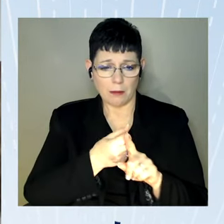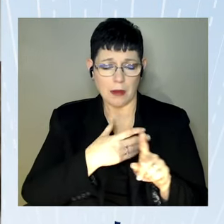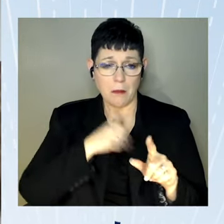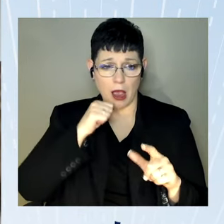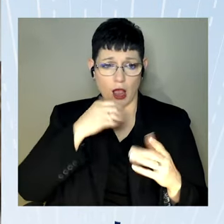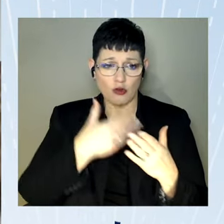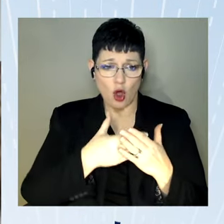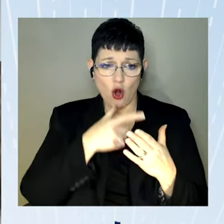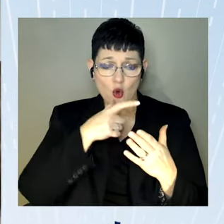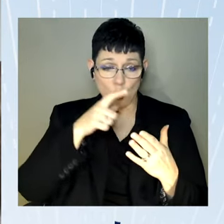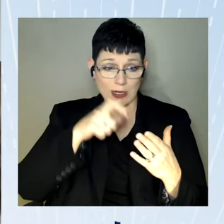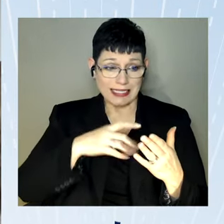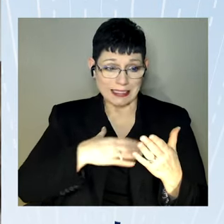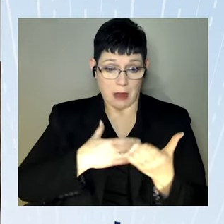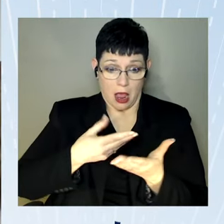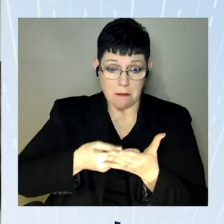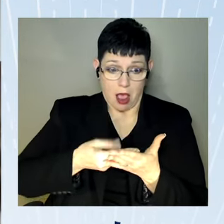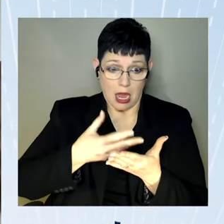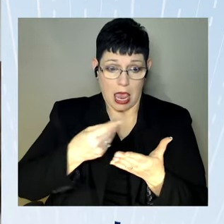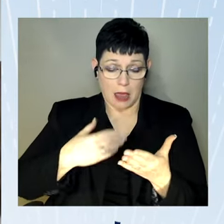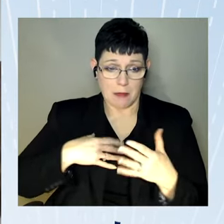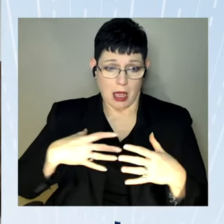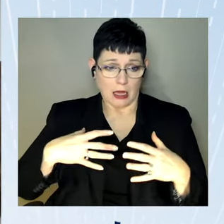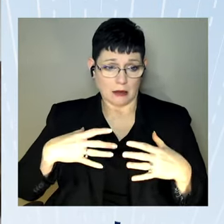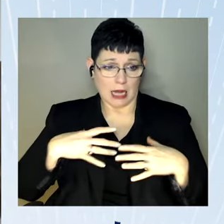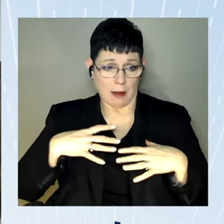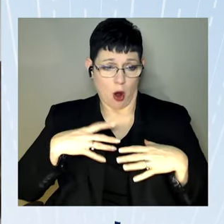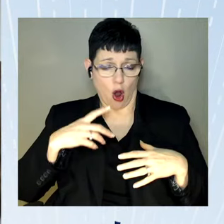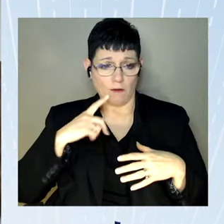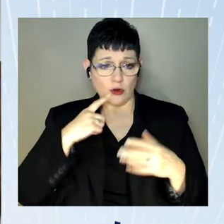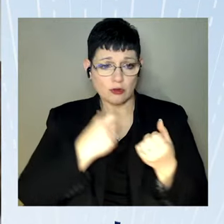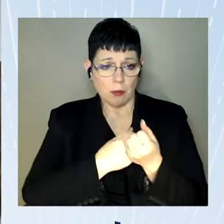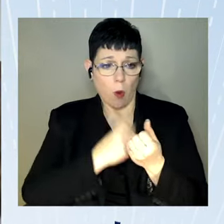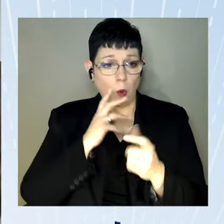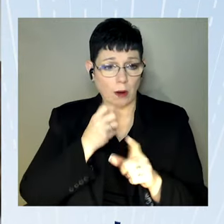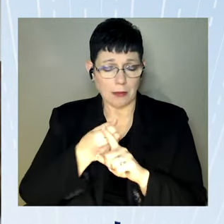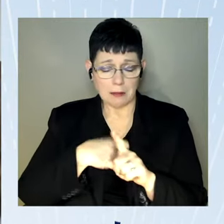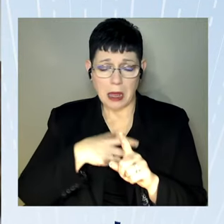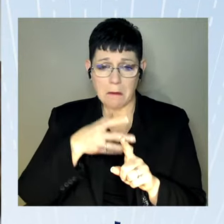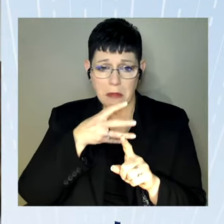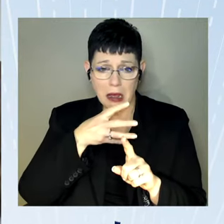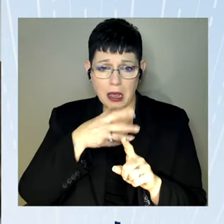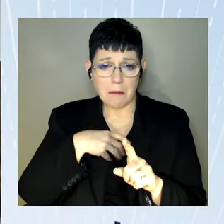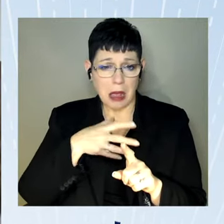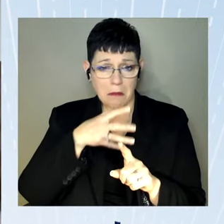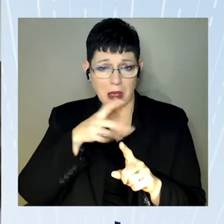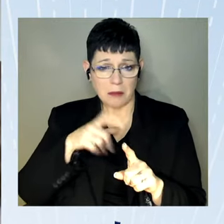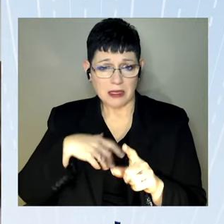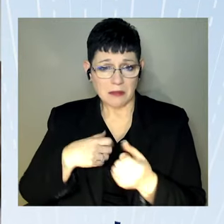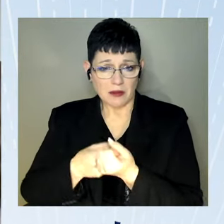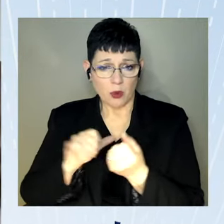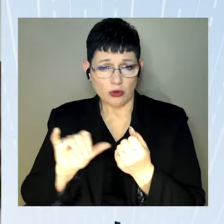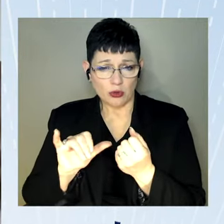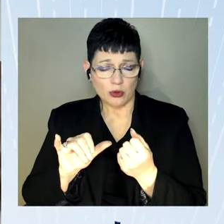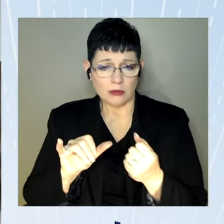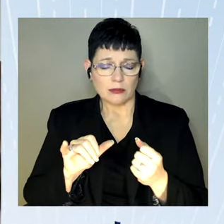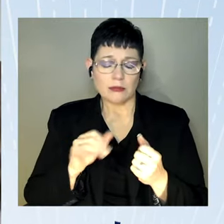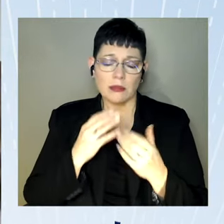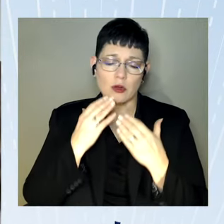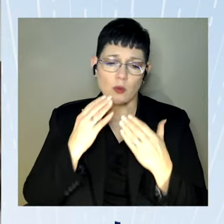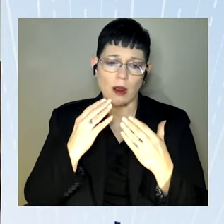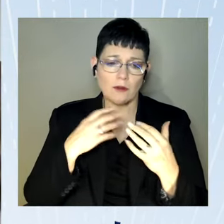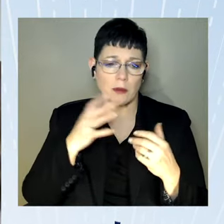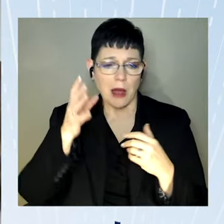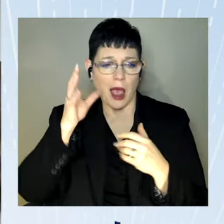and time off from work. And this will impact my mom, who will need my caregiving support. Thankfully, me and my husband were able to